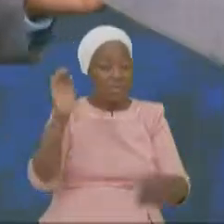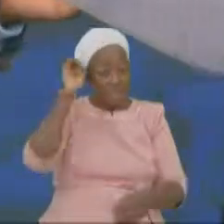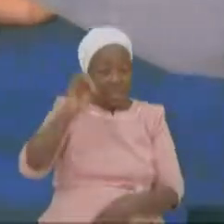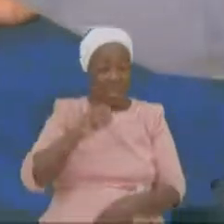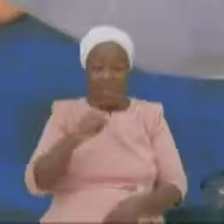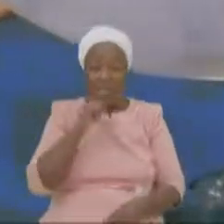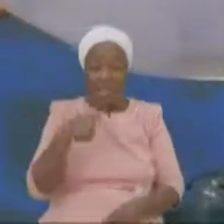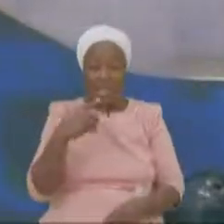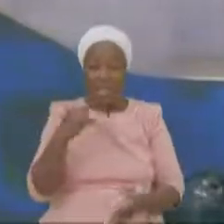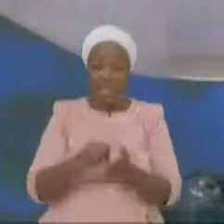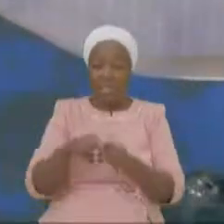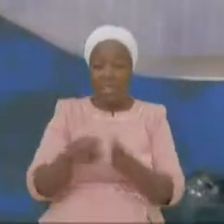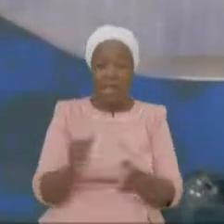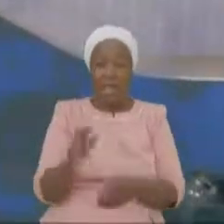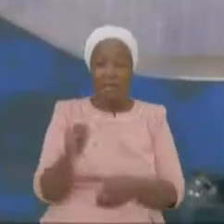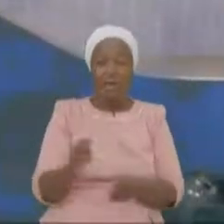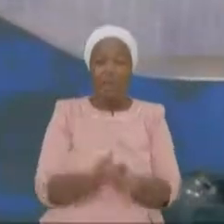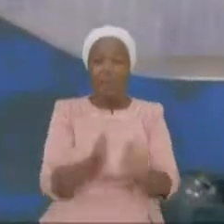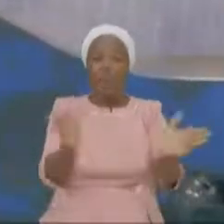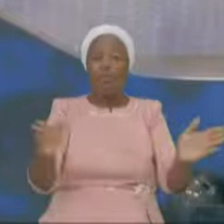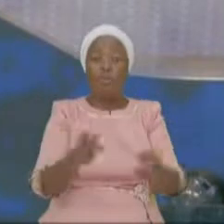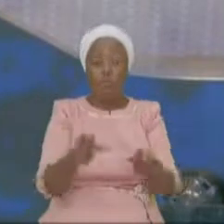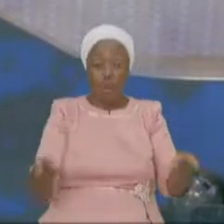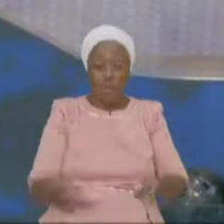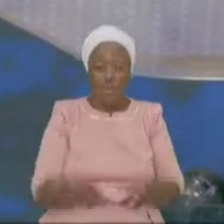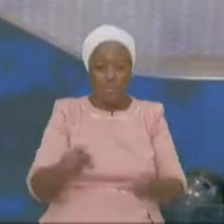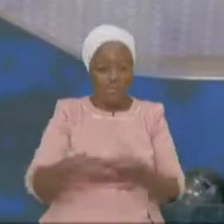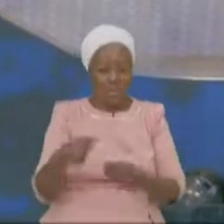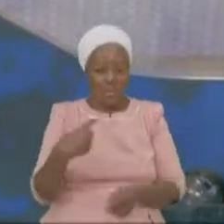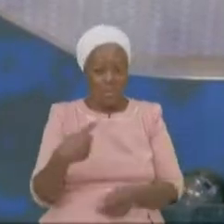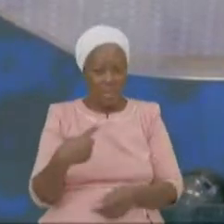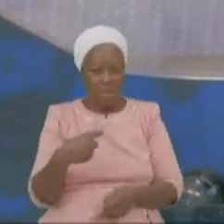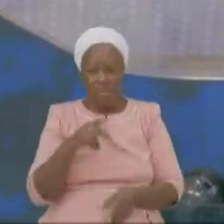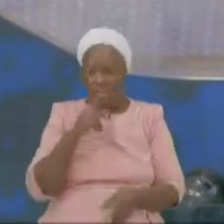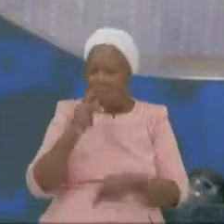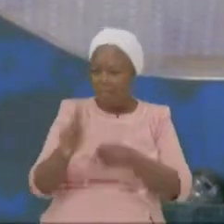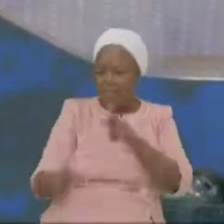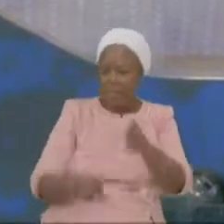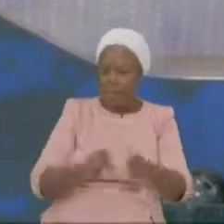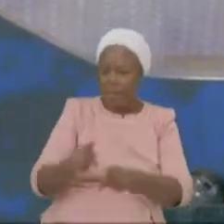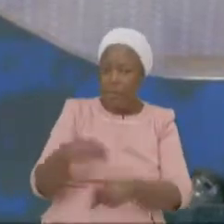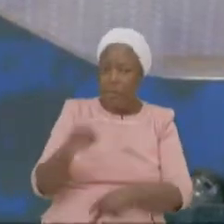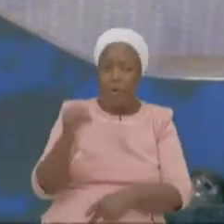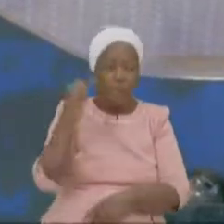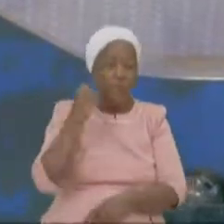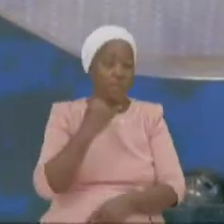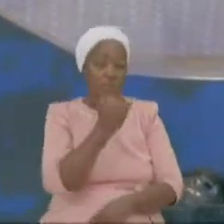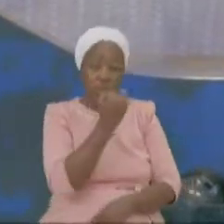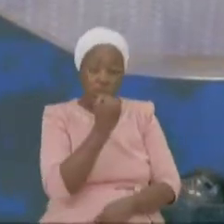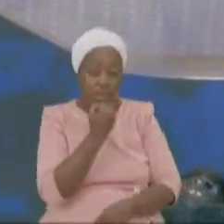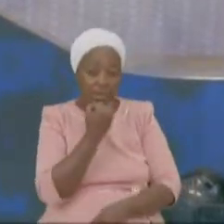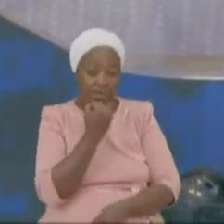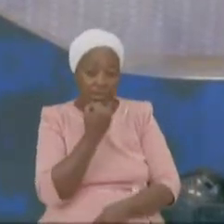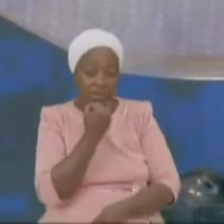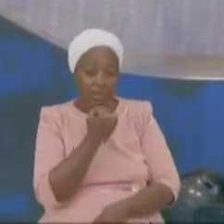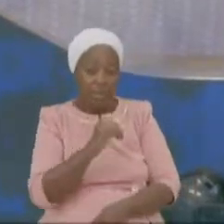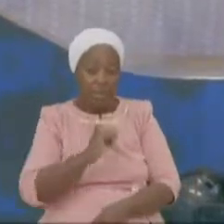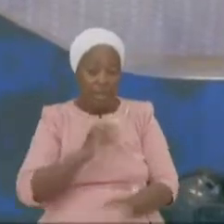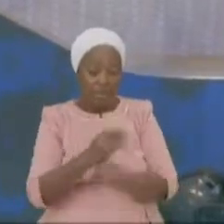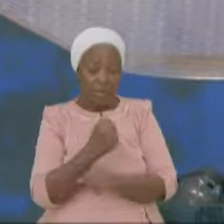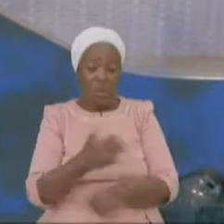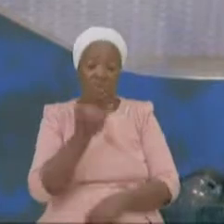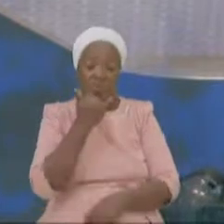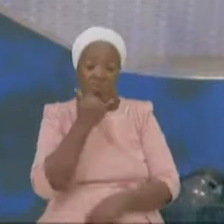open place to say, people of Israel, I took a wrong